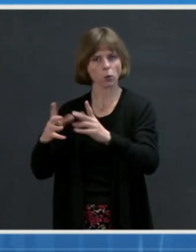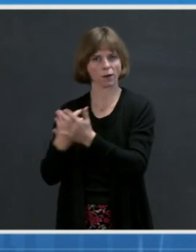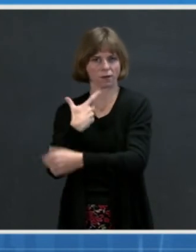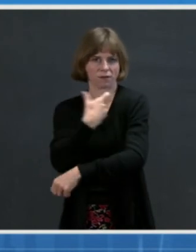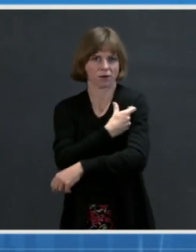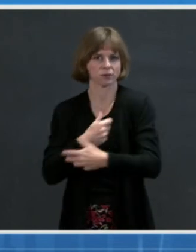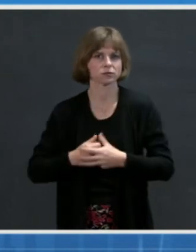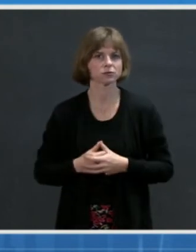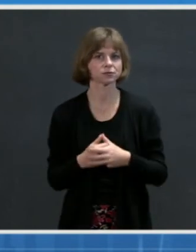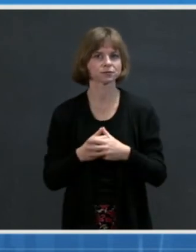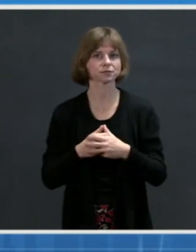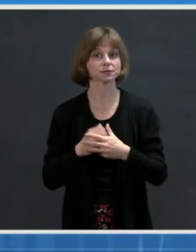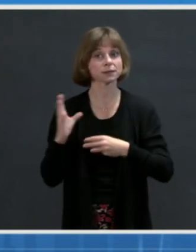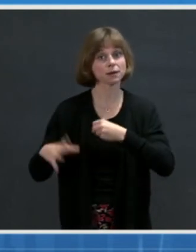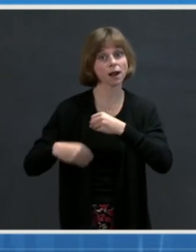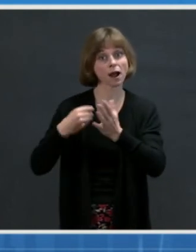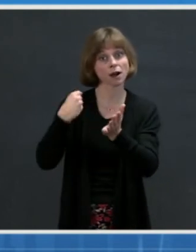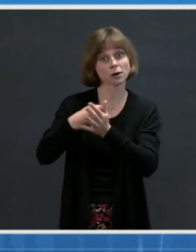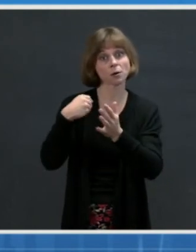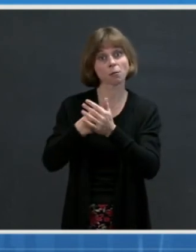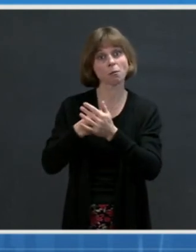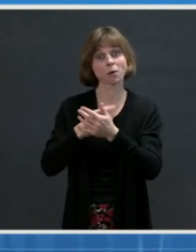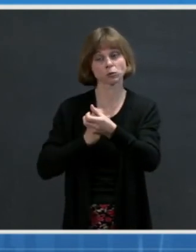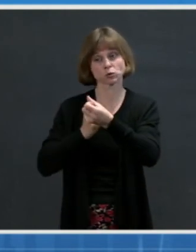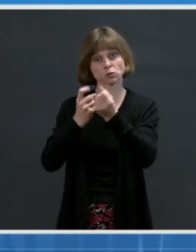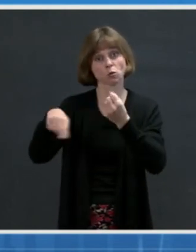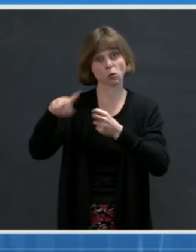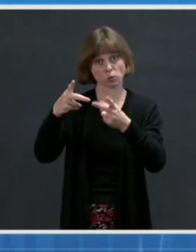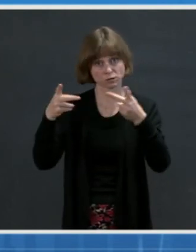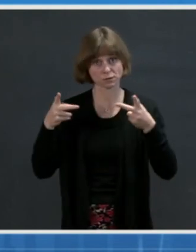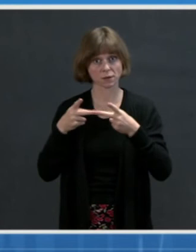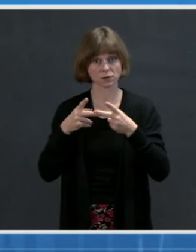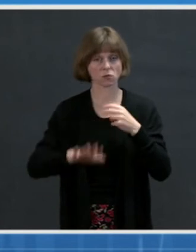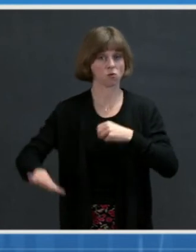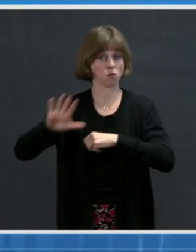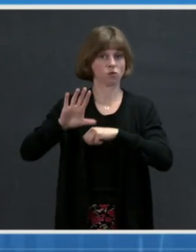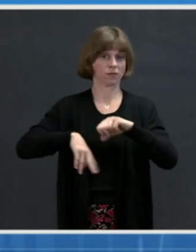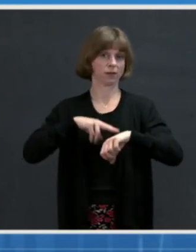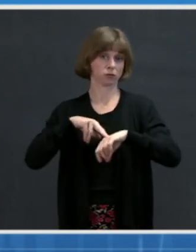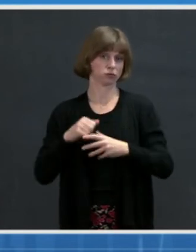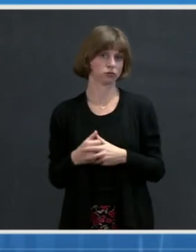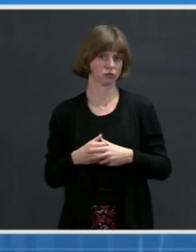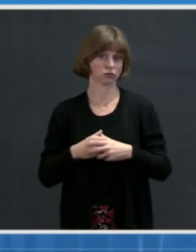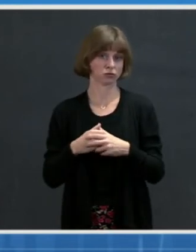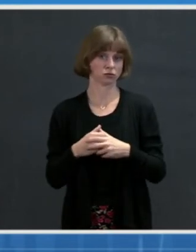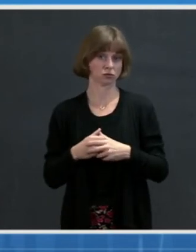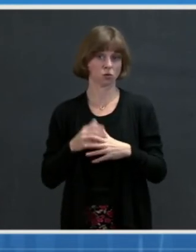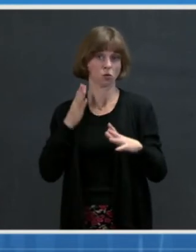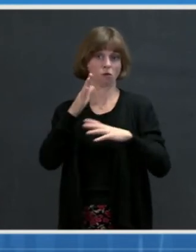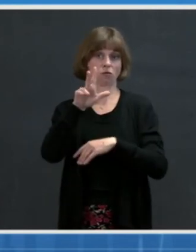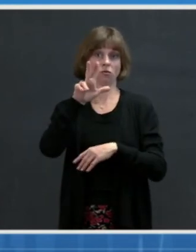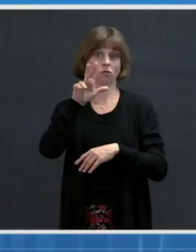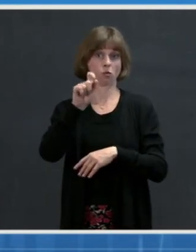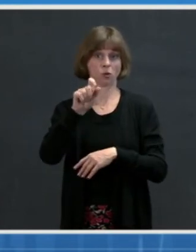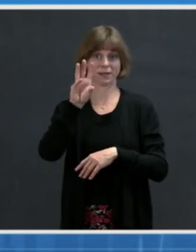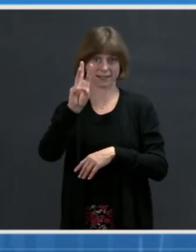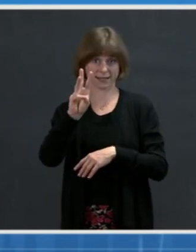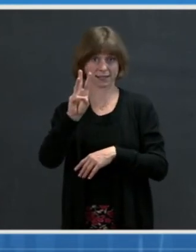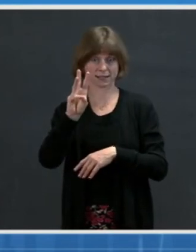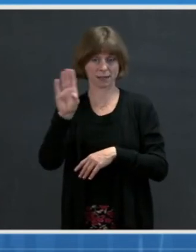bolster community vaccination centers nationwide, with over $3.6 billion in FEMA funding to